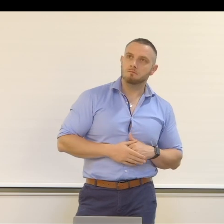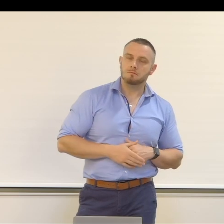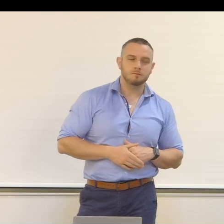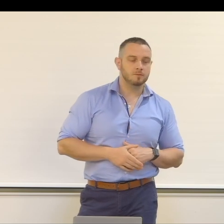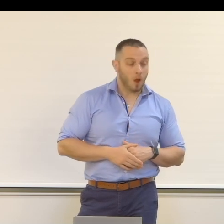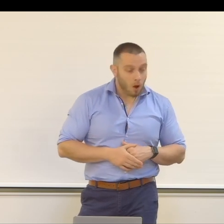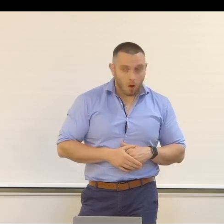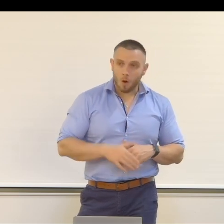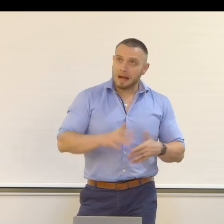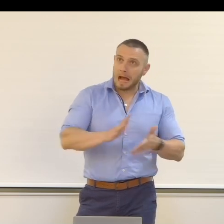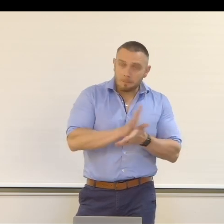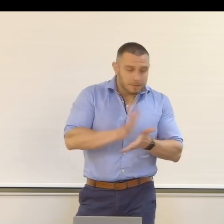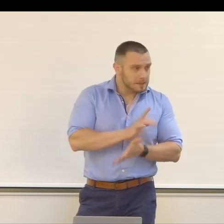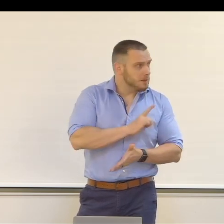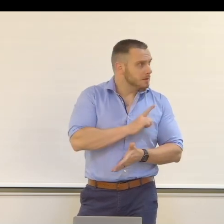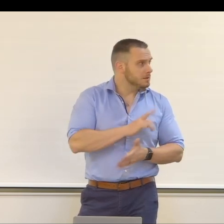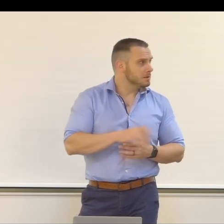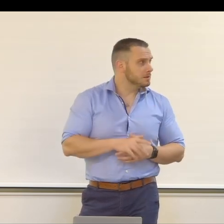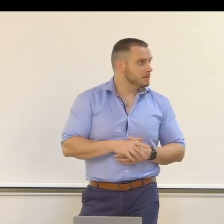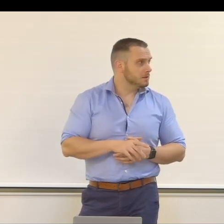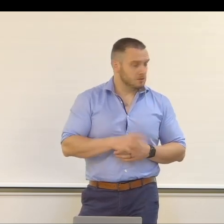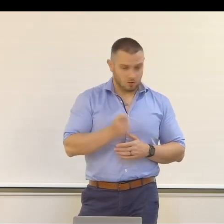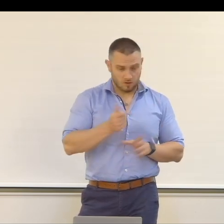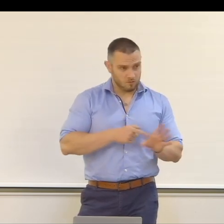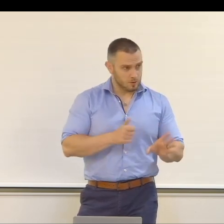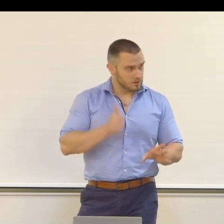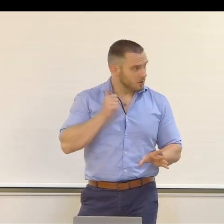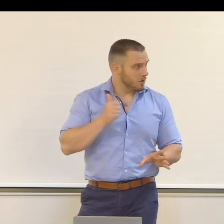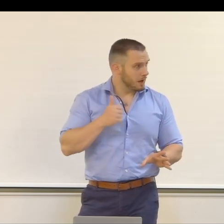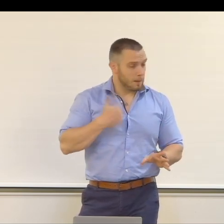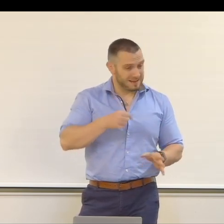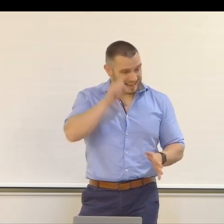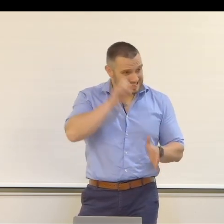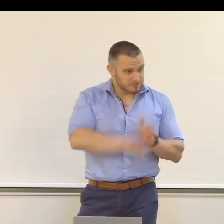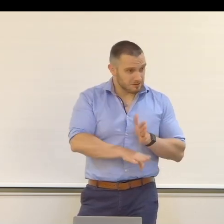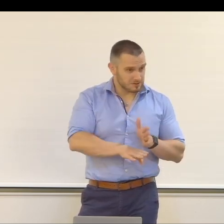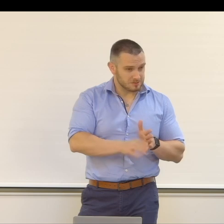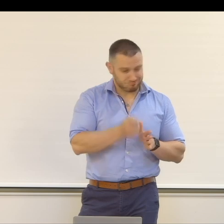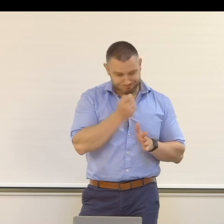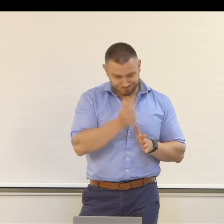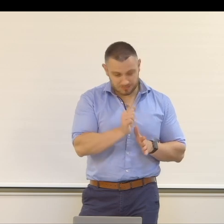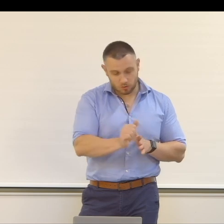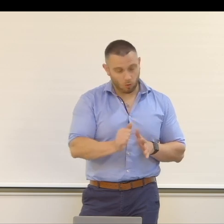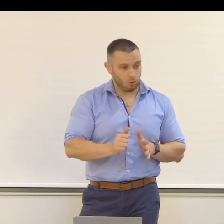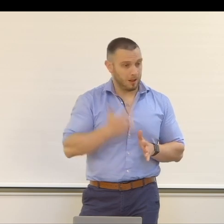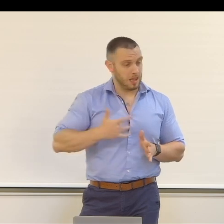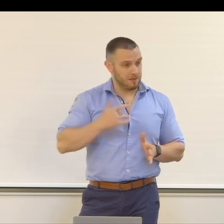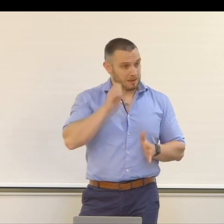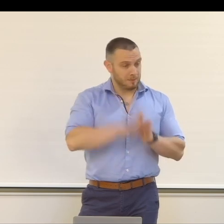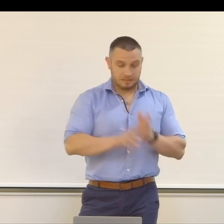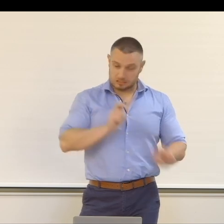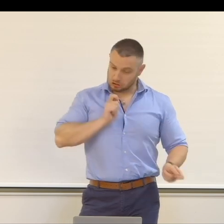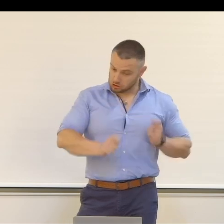And said, "Oh, I'm so happy, because a few years ago I had an experience that is quite close to what you lived, and it changed